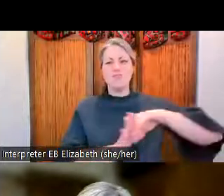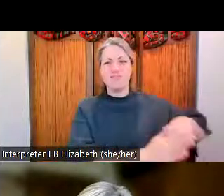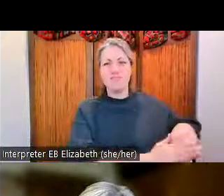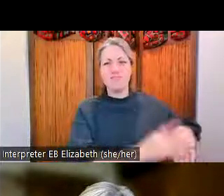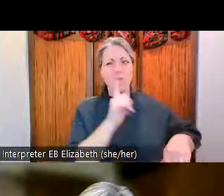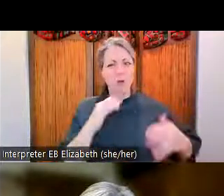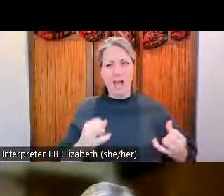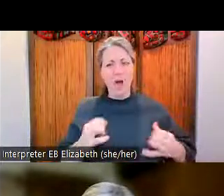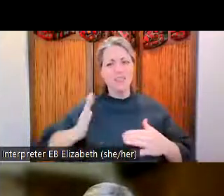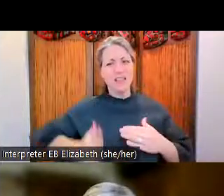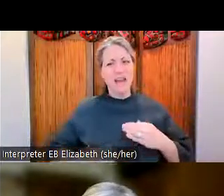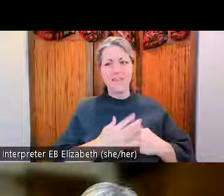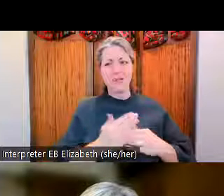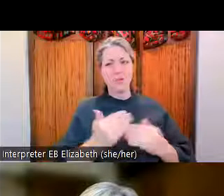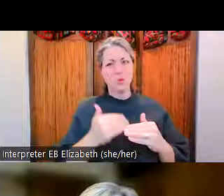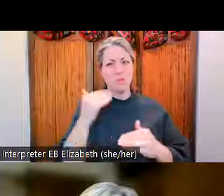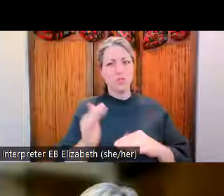table for today.